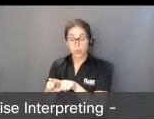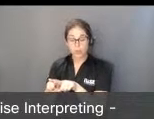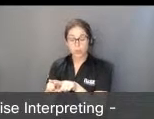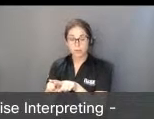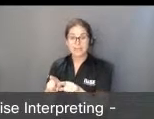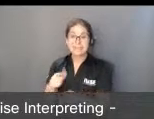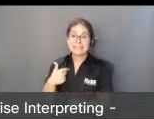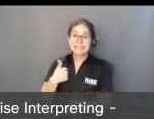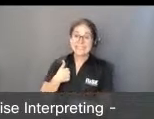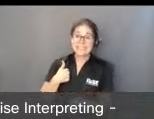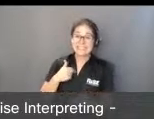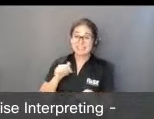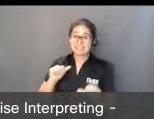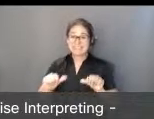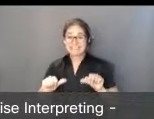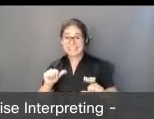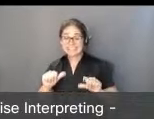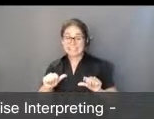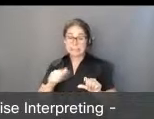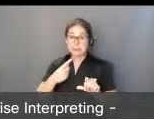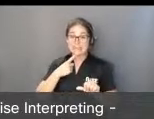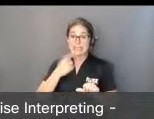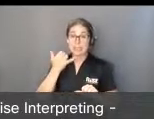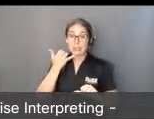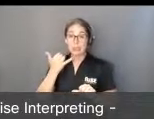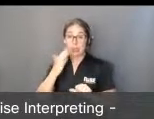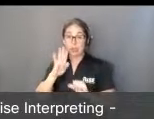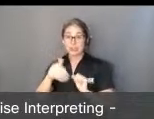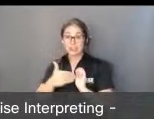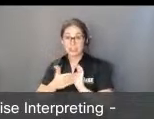I'm hesitant to say our call center is up and going because